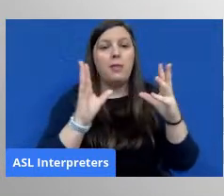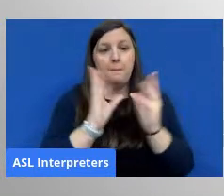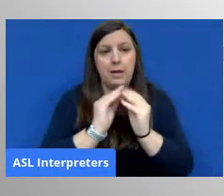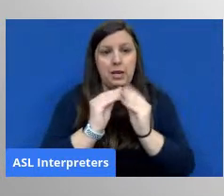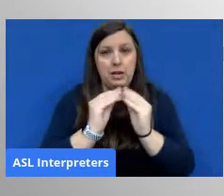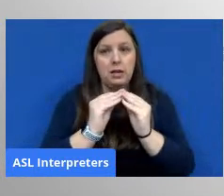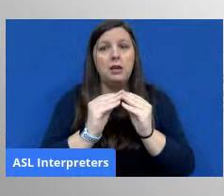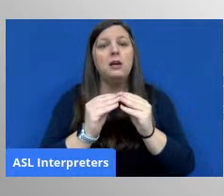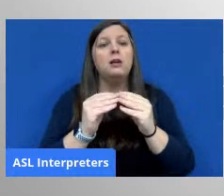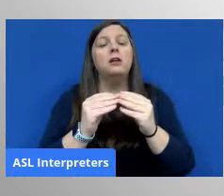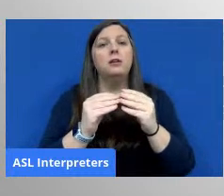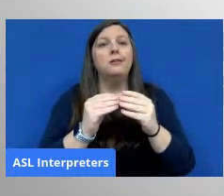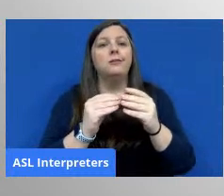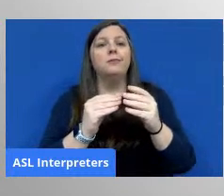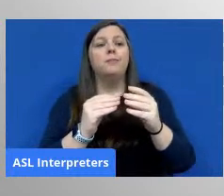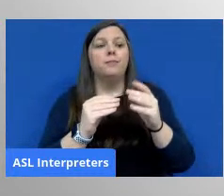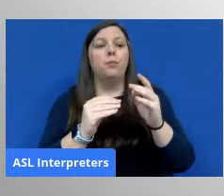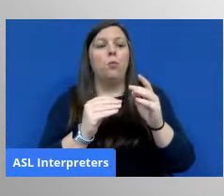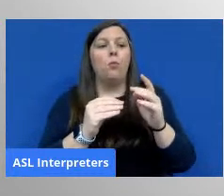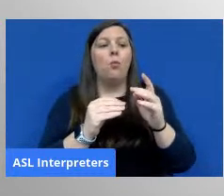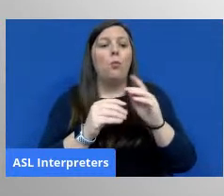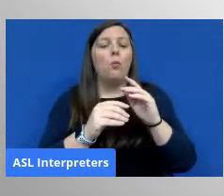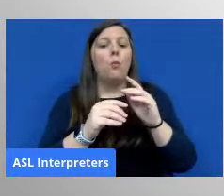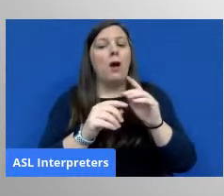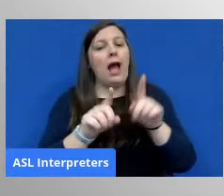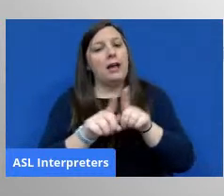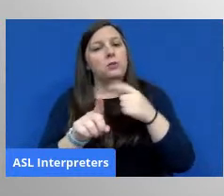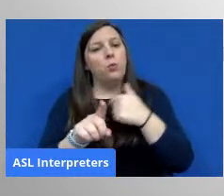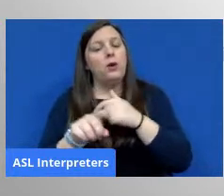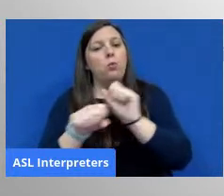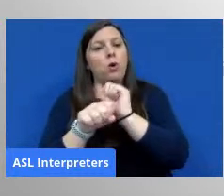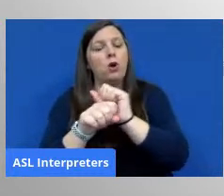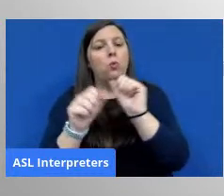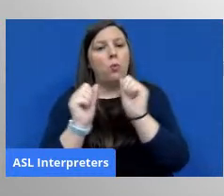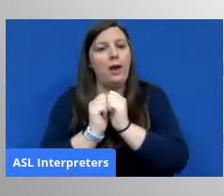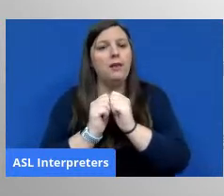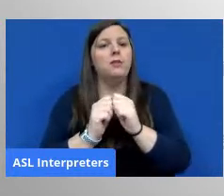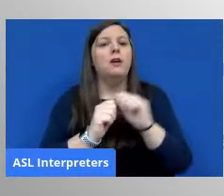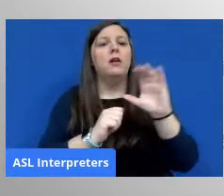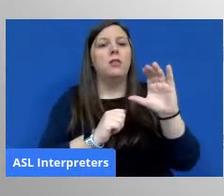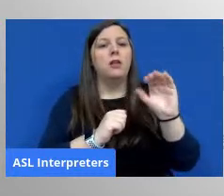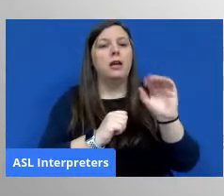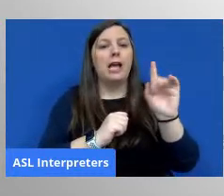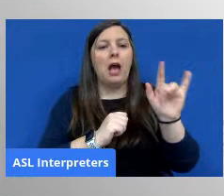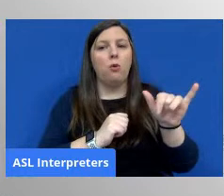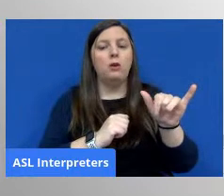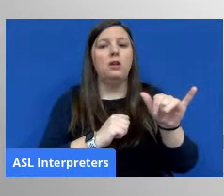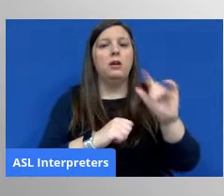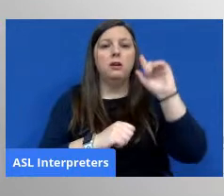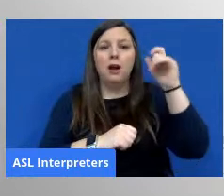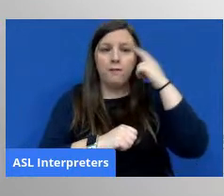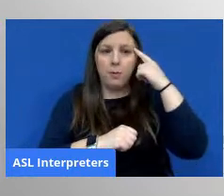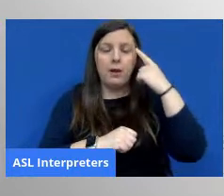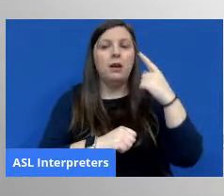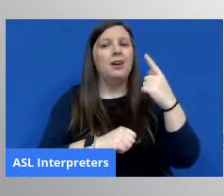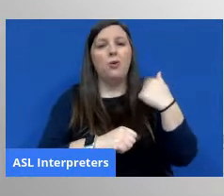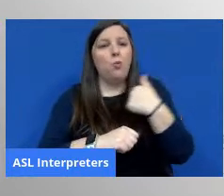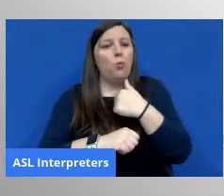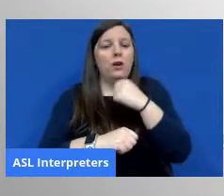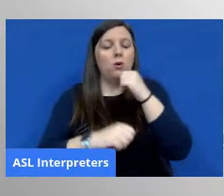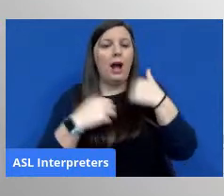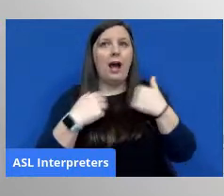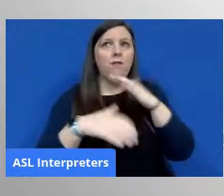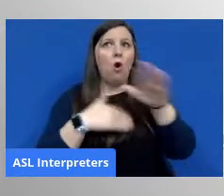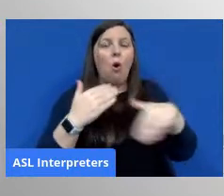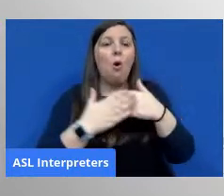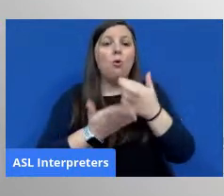work with the county government to work outside of us. We don't always have all of the people, the human resources and things like that, but we do have it in our